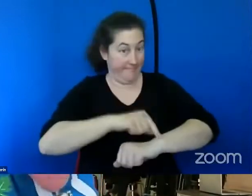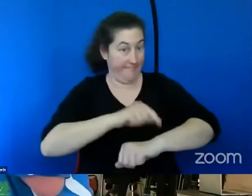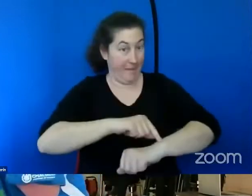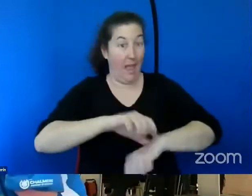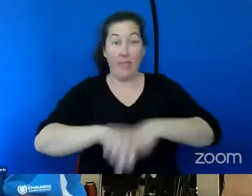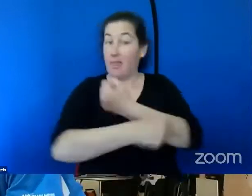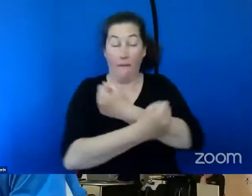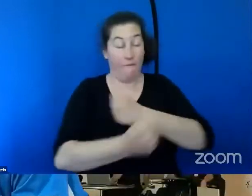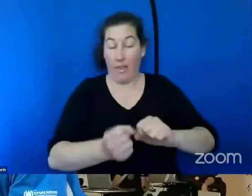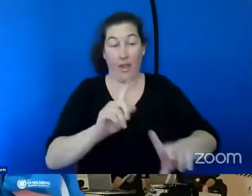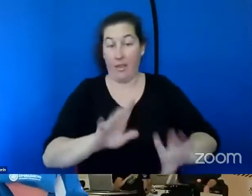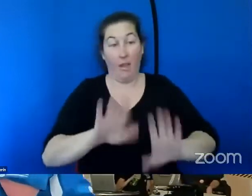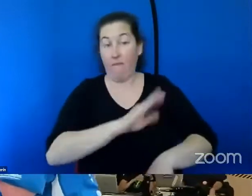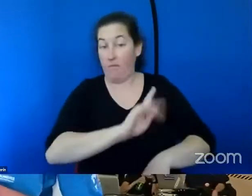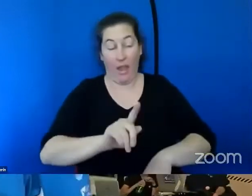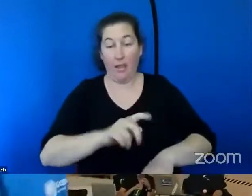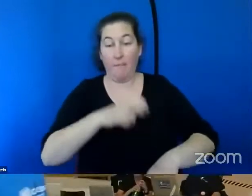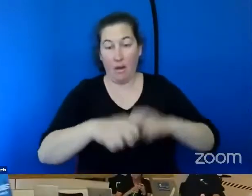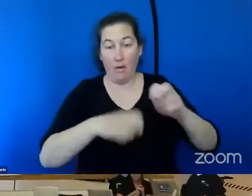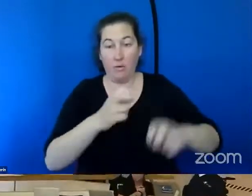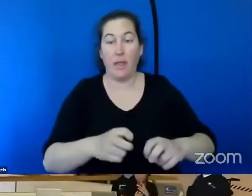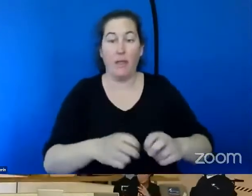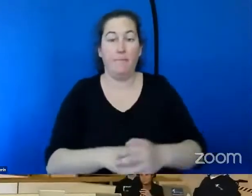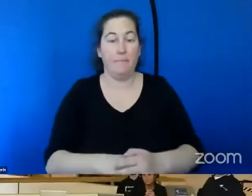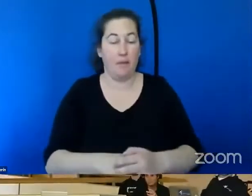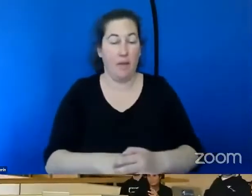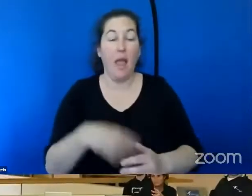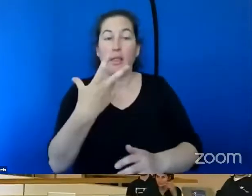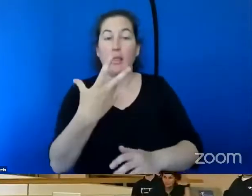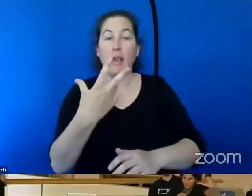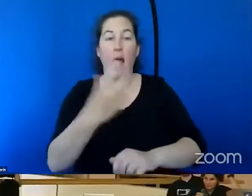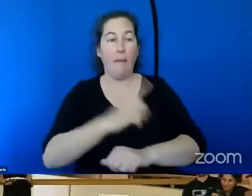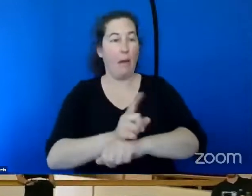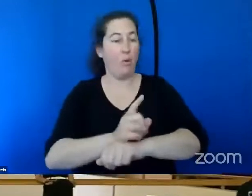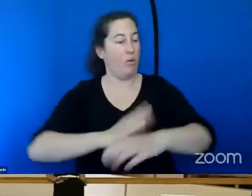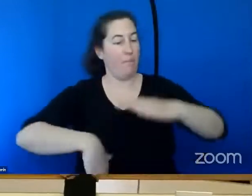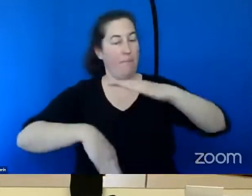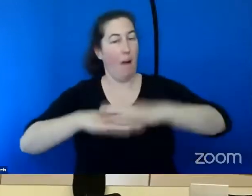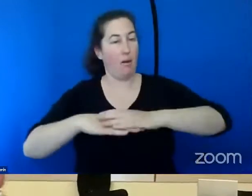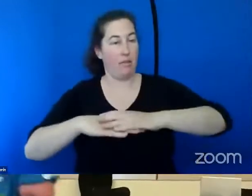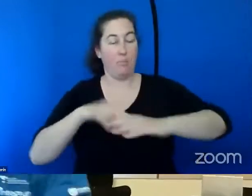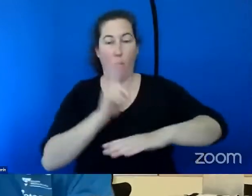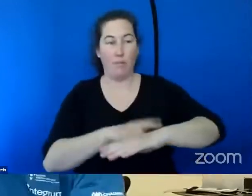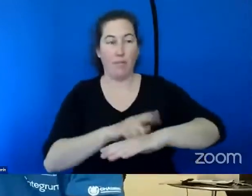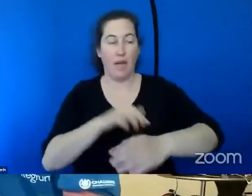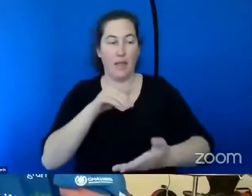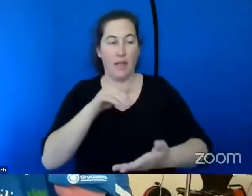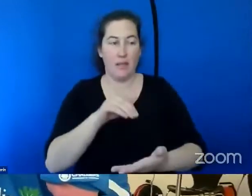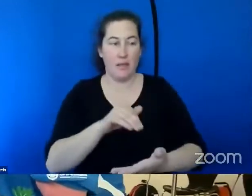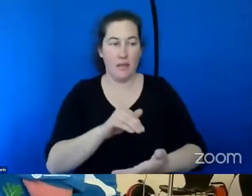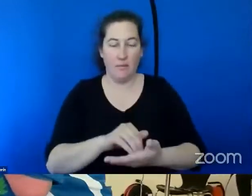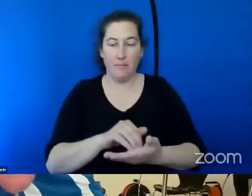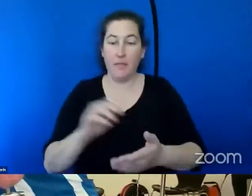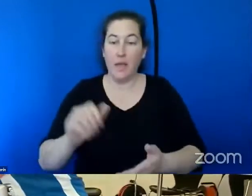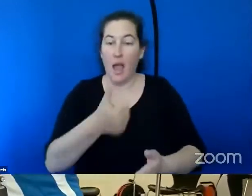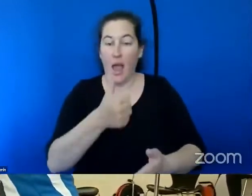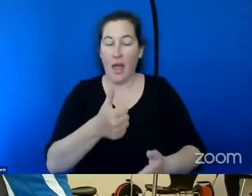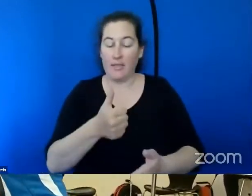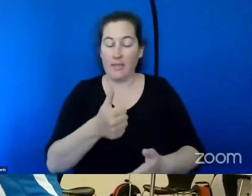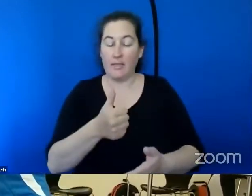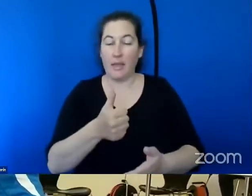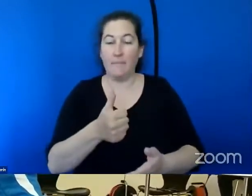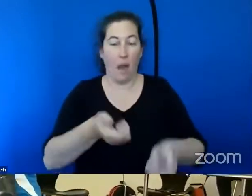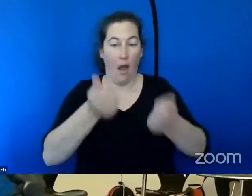first now the marble is in the key ring once again, which is a little bit of luck for Tony Forsberg, but he chooses the credit